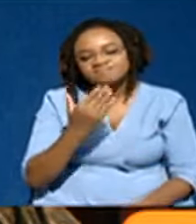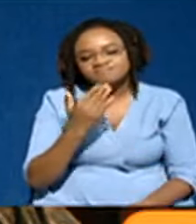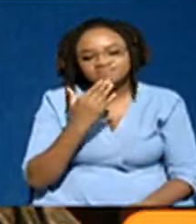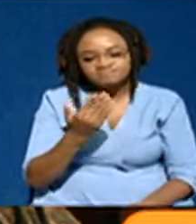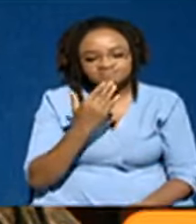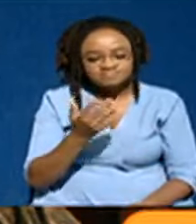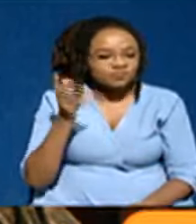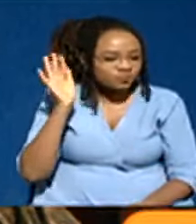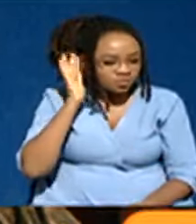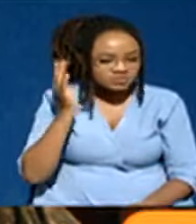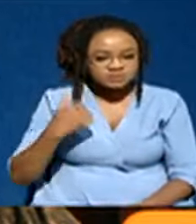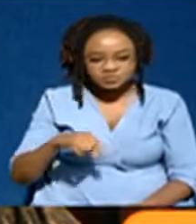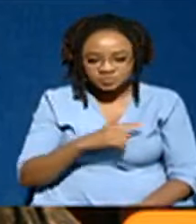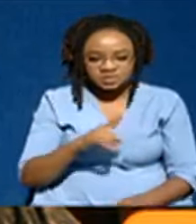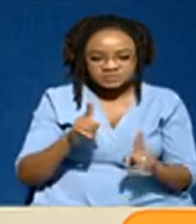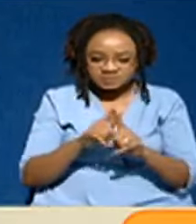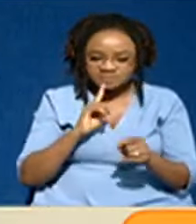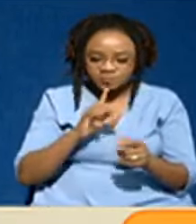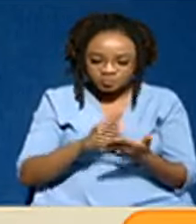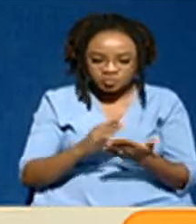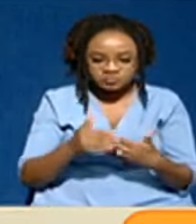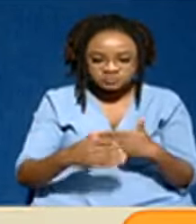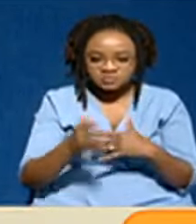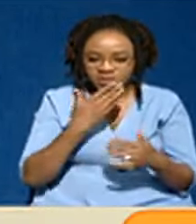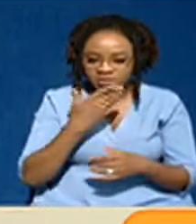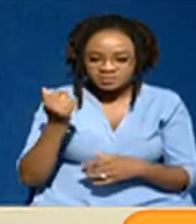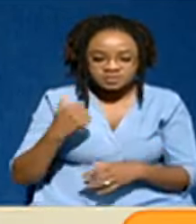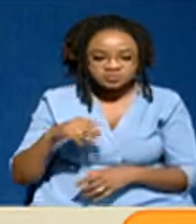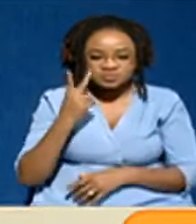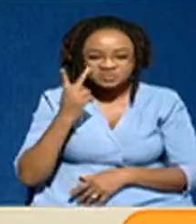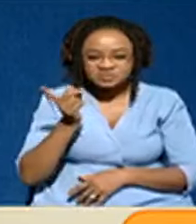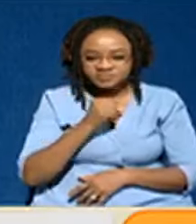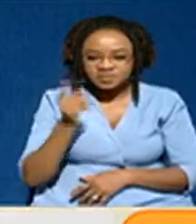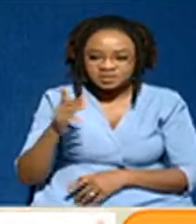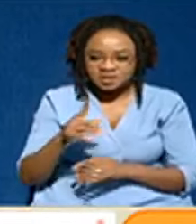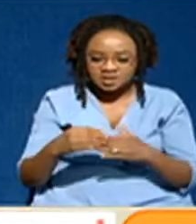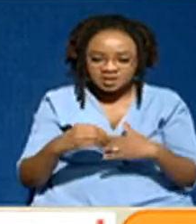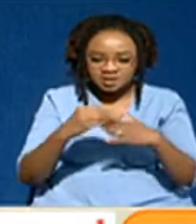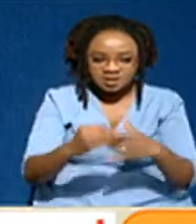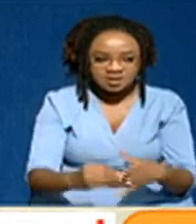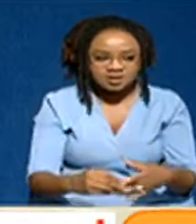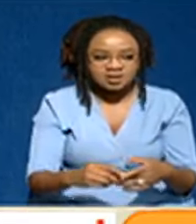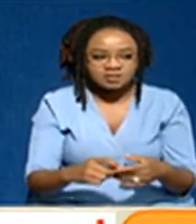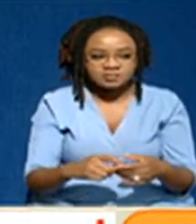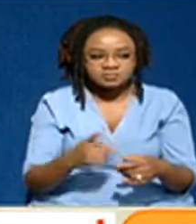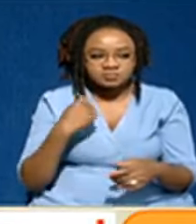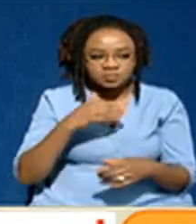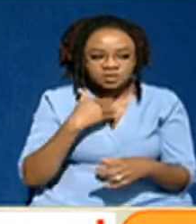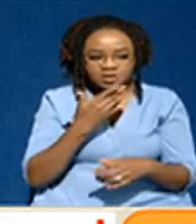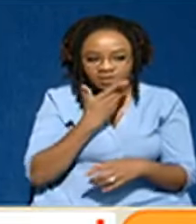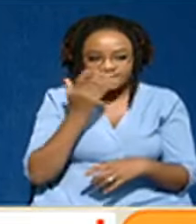being together with us, and we can only promise the best. We have seen Wimwaro lead when it comes to farming. We have the best content when it comes